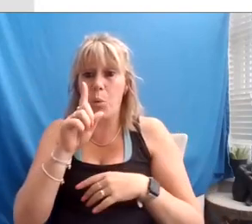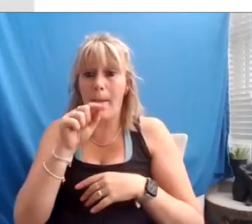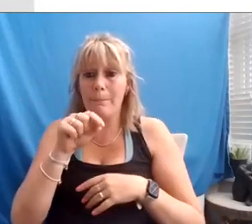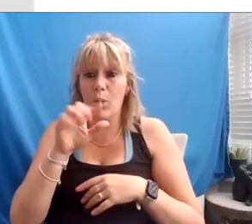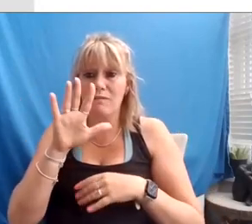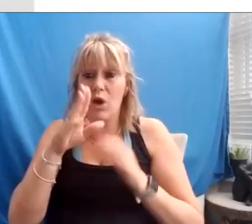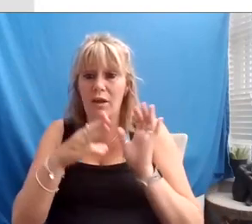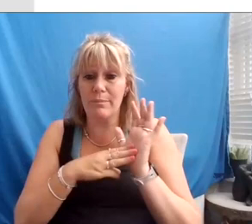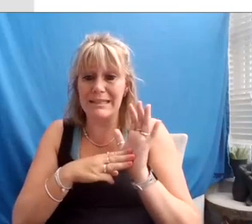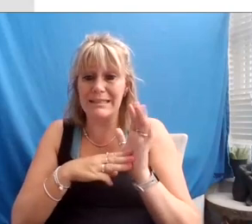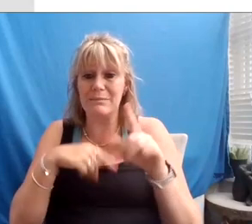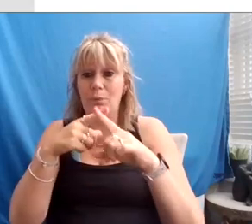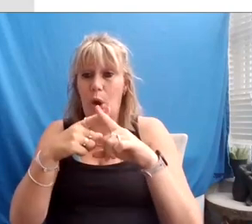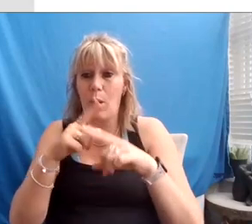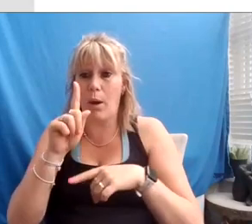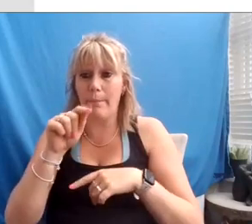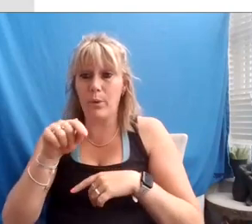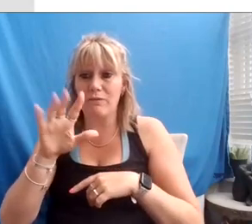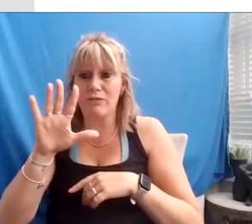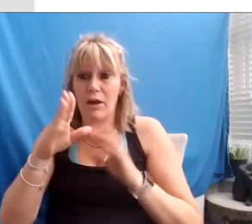1.5 meters by 1.5 meters. And